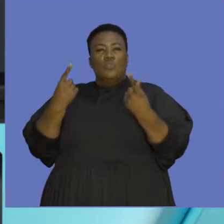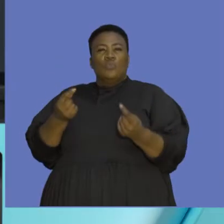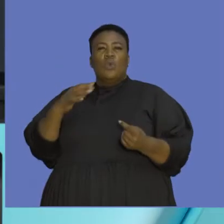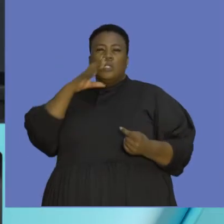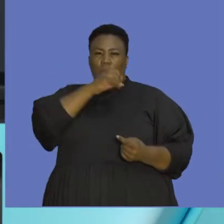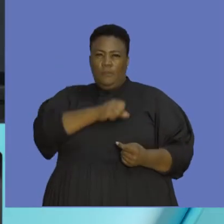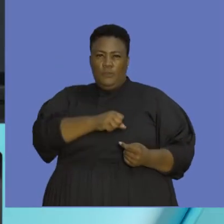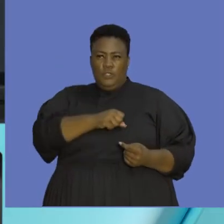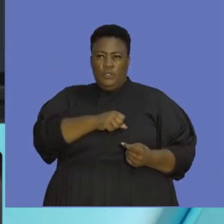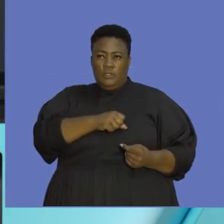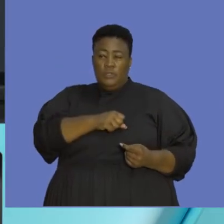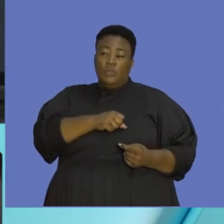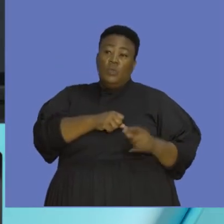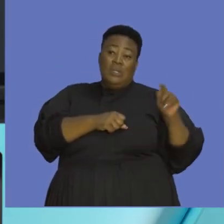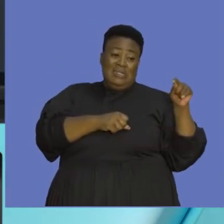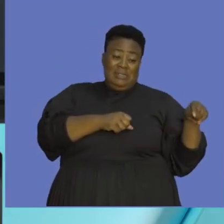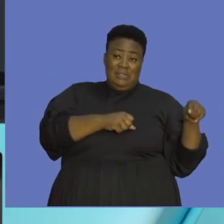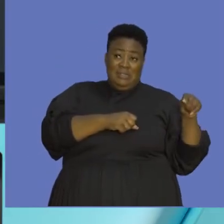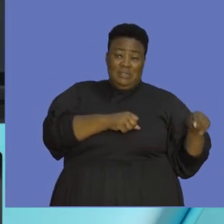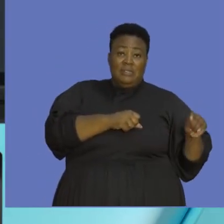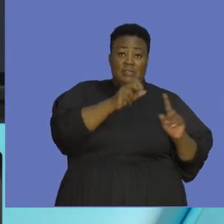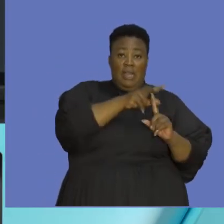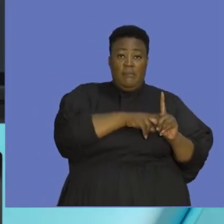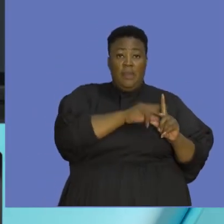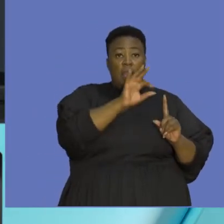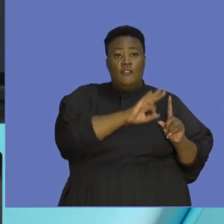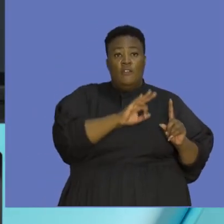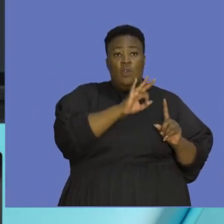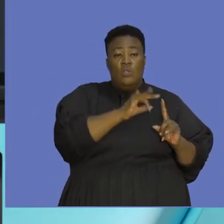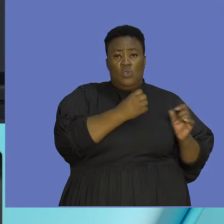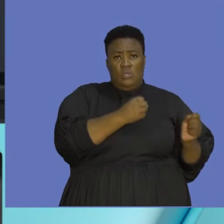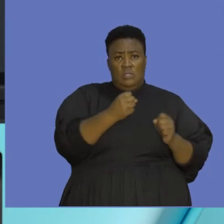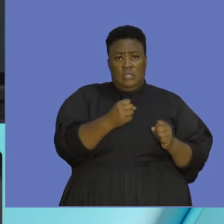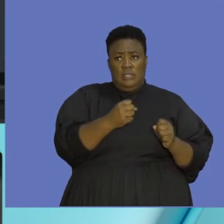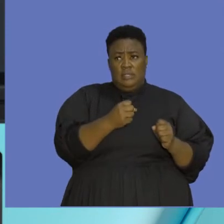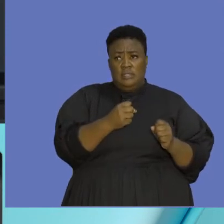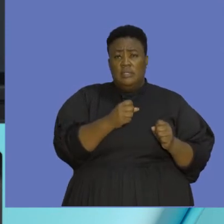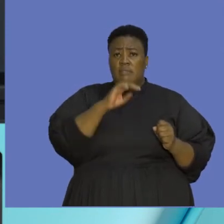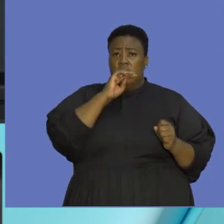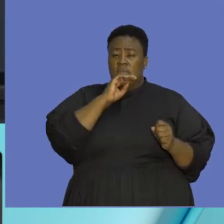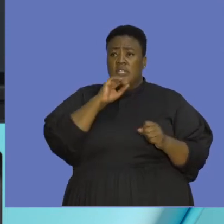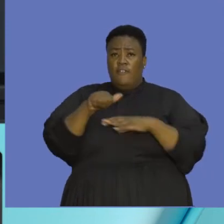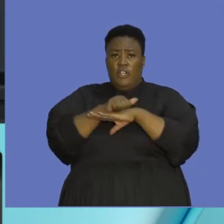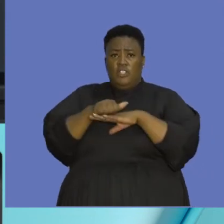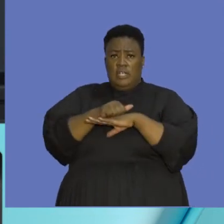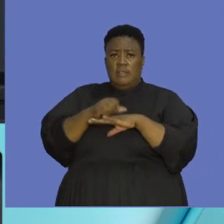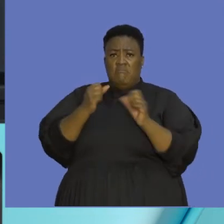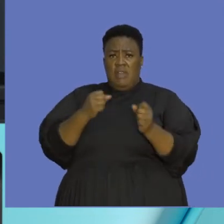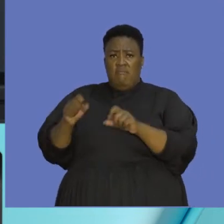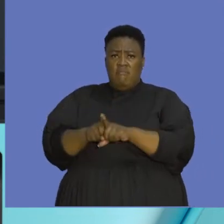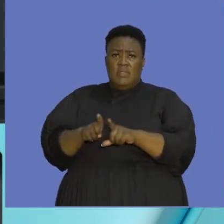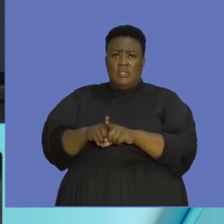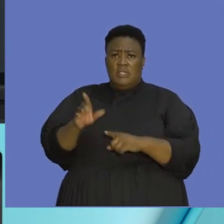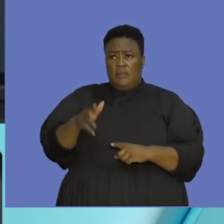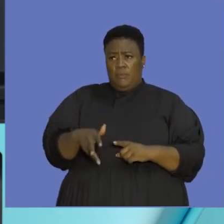here, that with that applied force being constant, then I'm actually keeping friction constant as